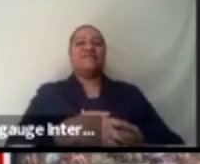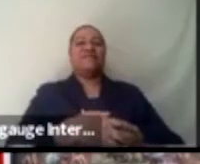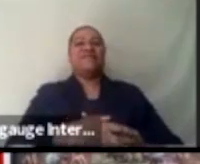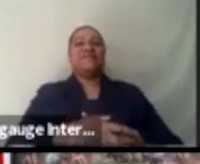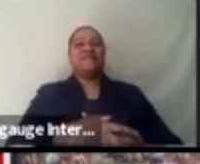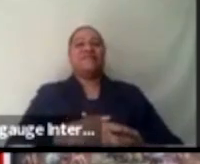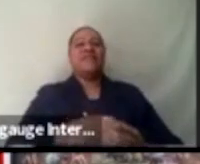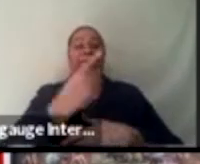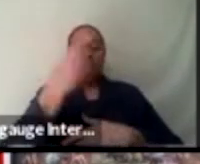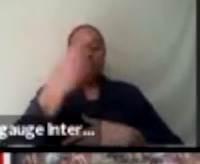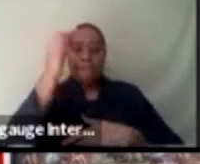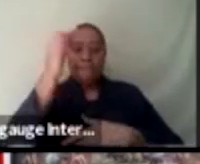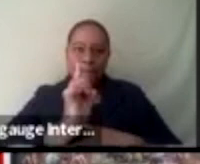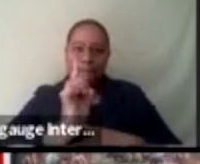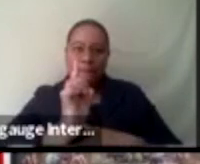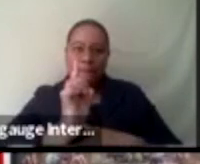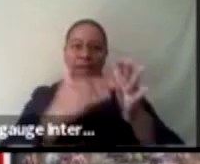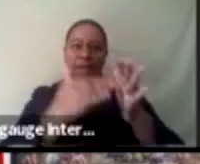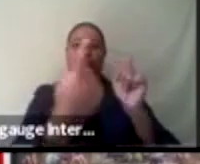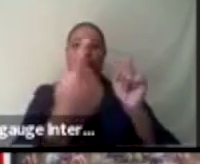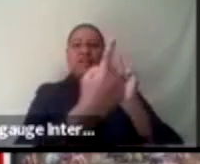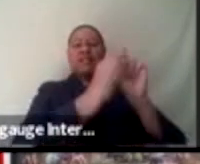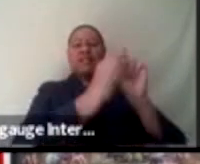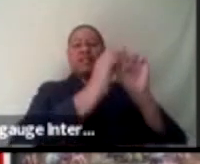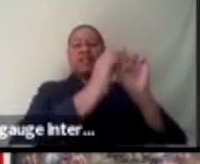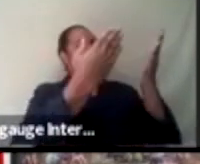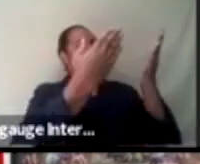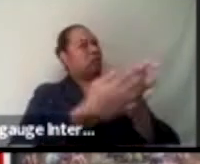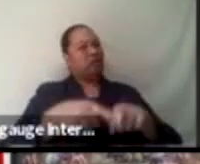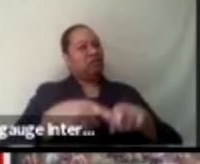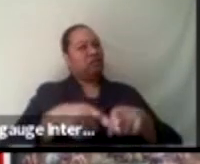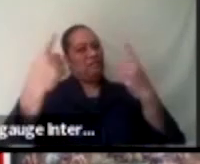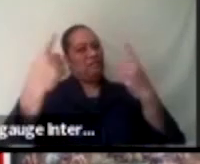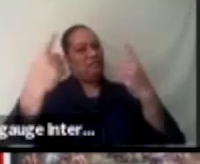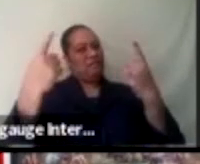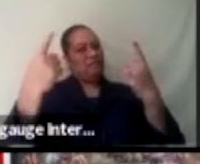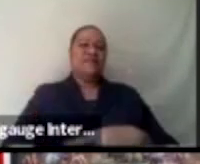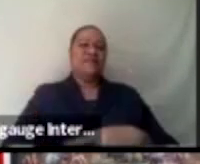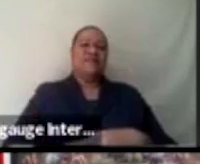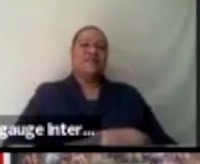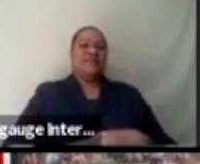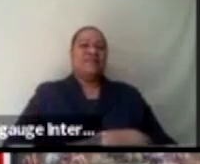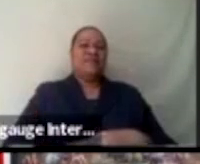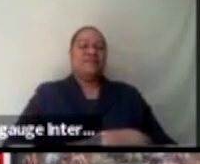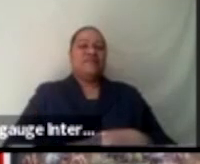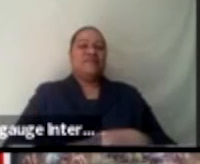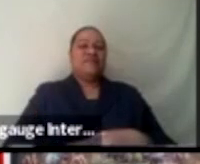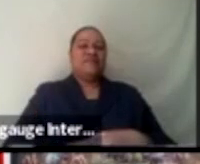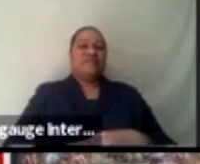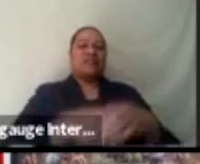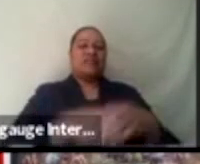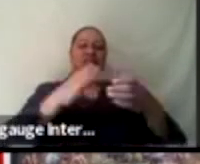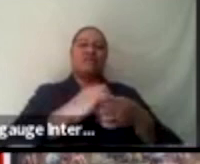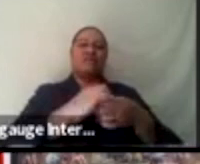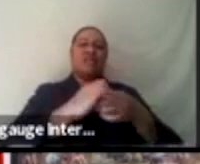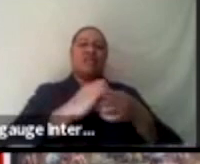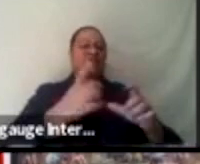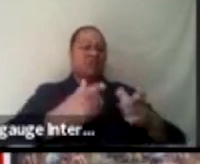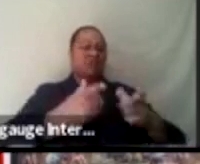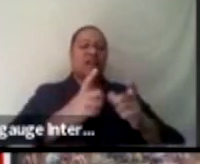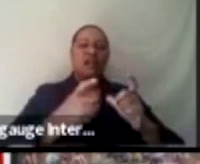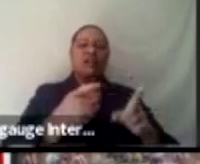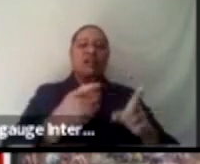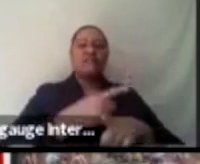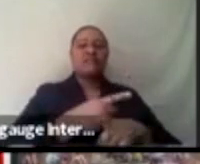Today, we meet in a world that is in turmoil. We are beset by a runaway climate crisis,